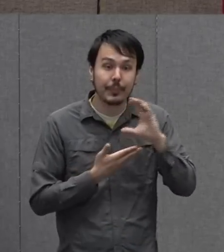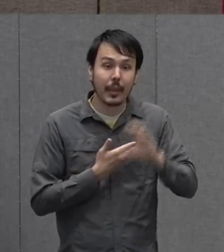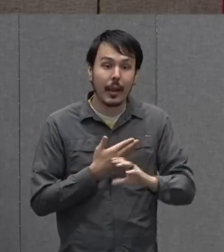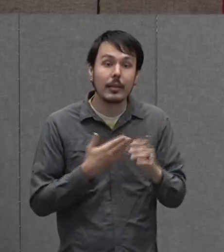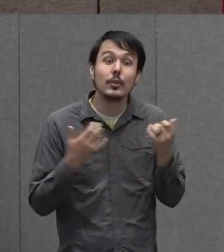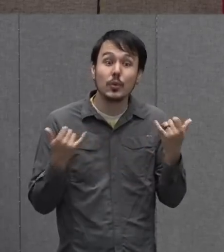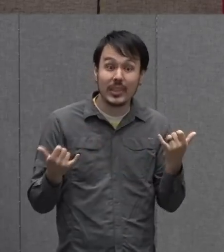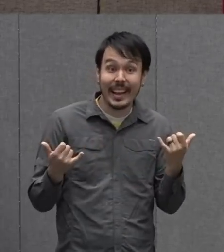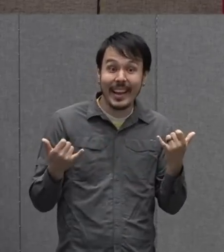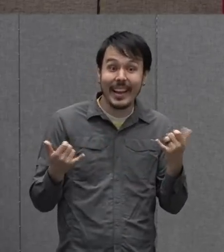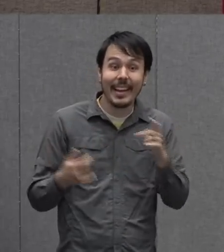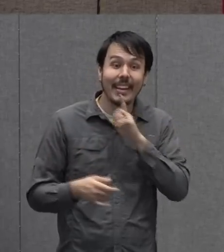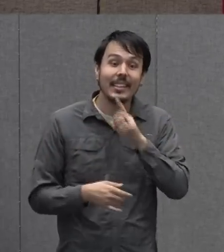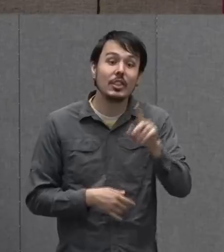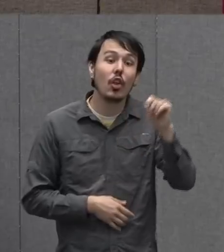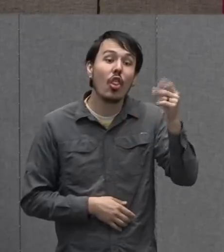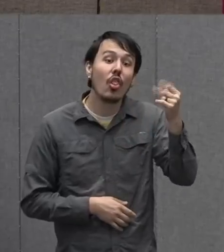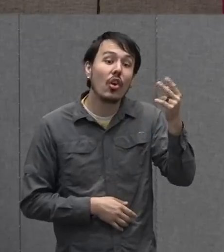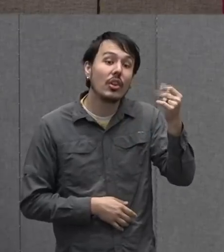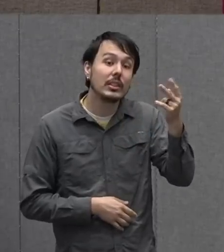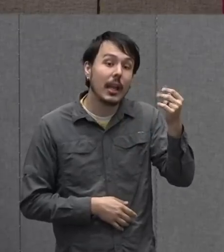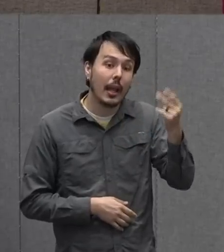today is Thursday.